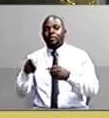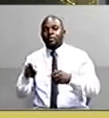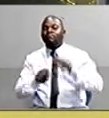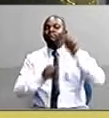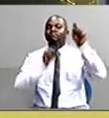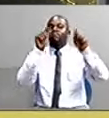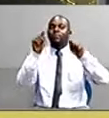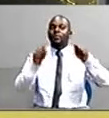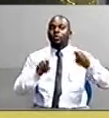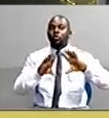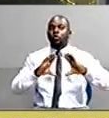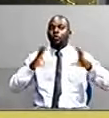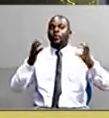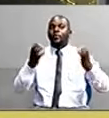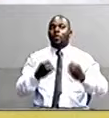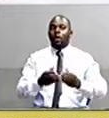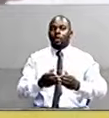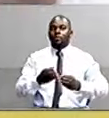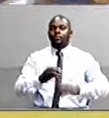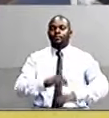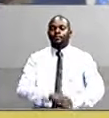world.